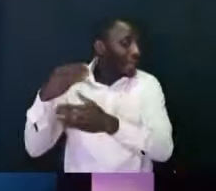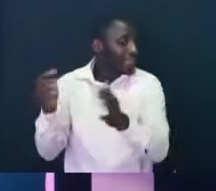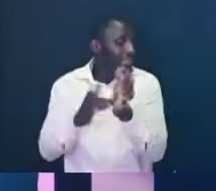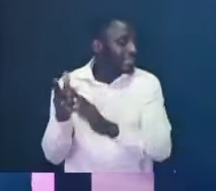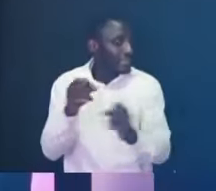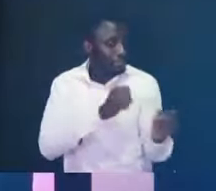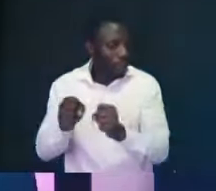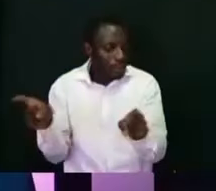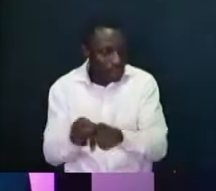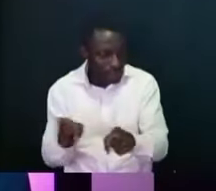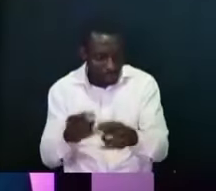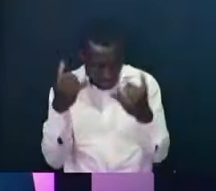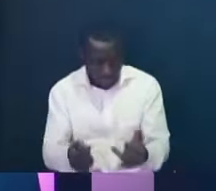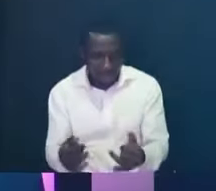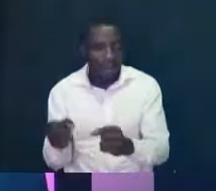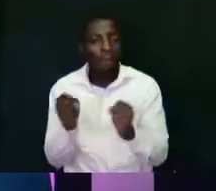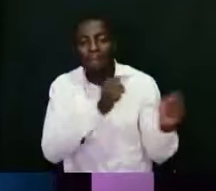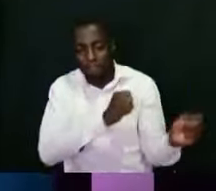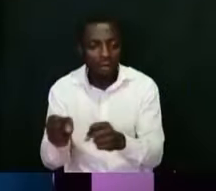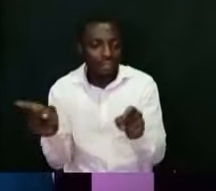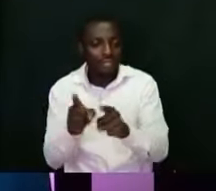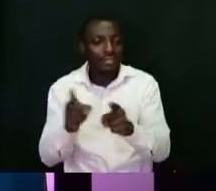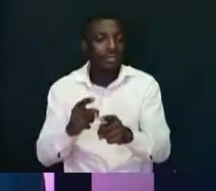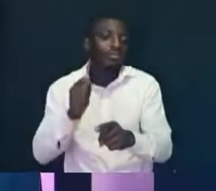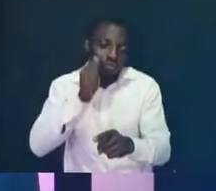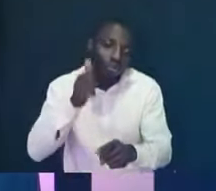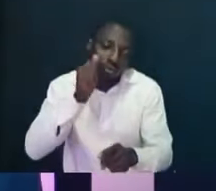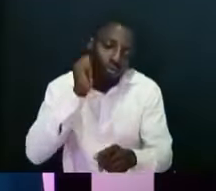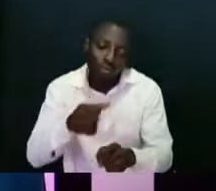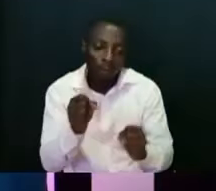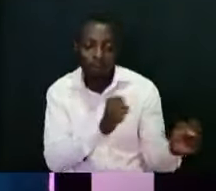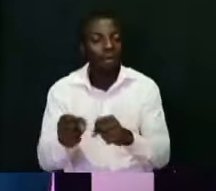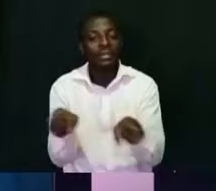be the rock. See, once